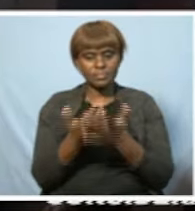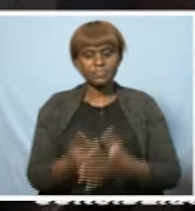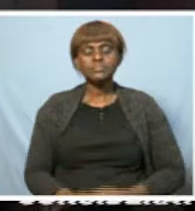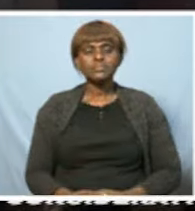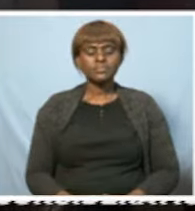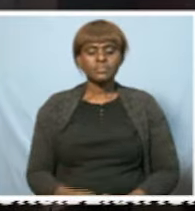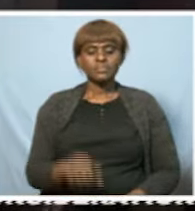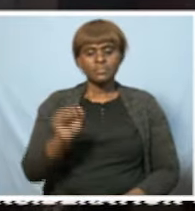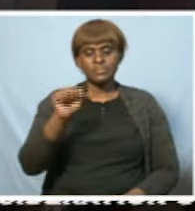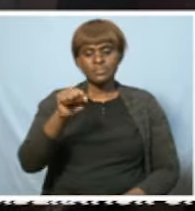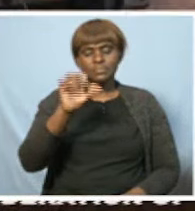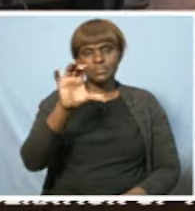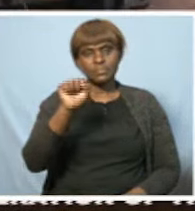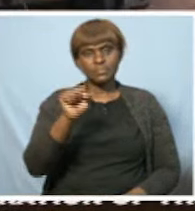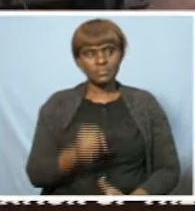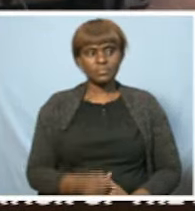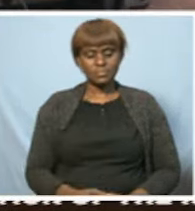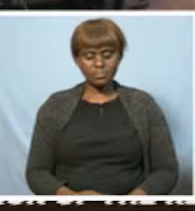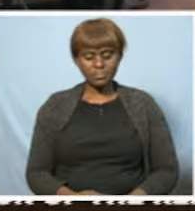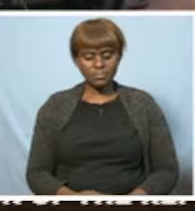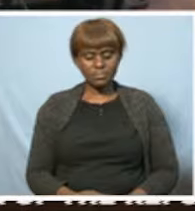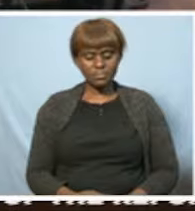yes.